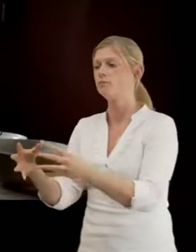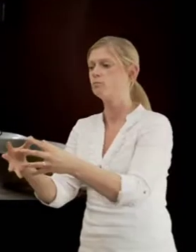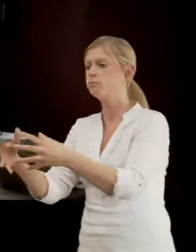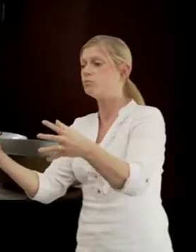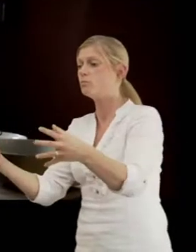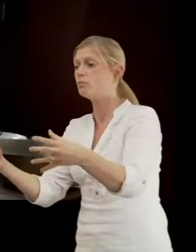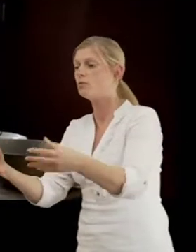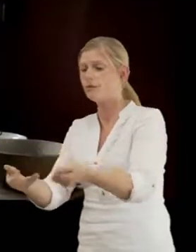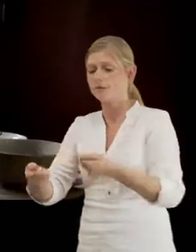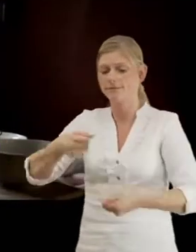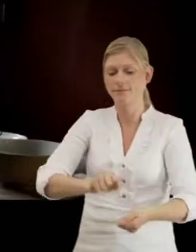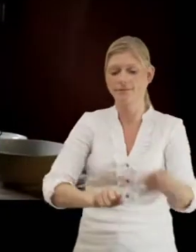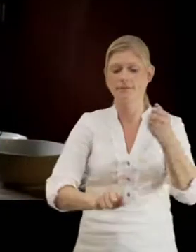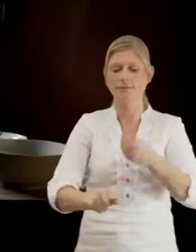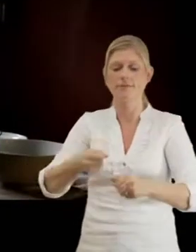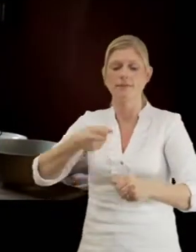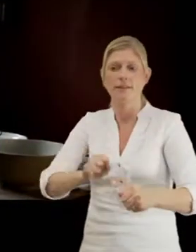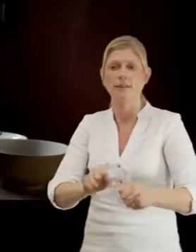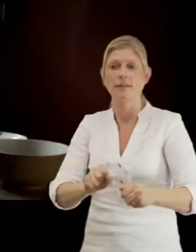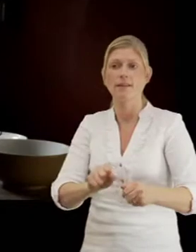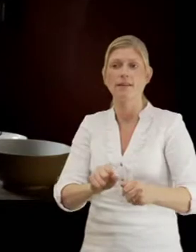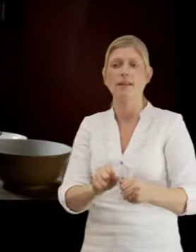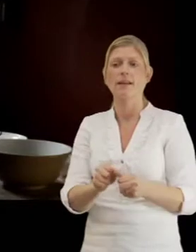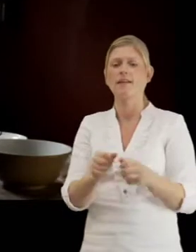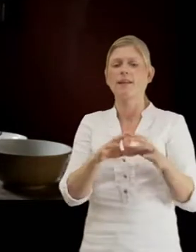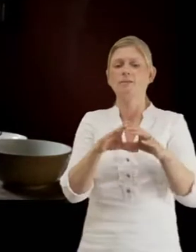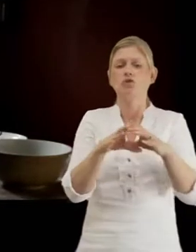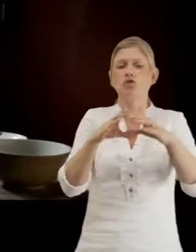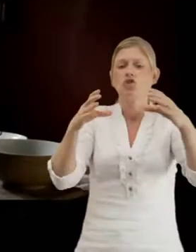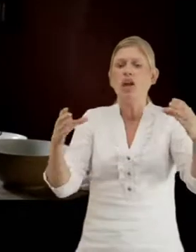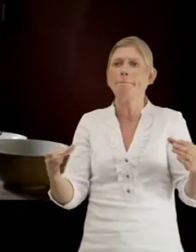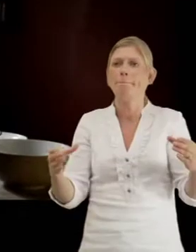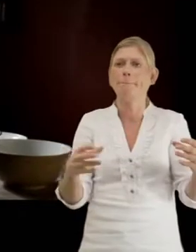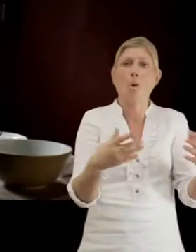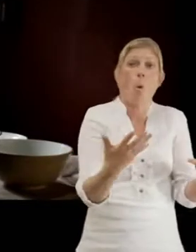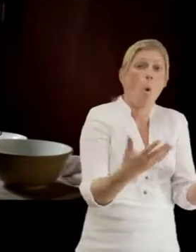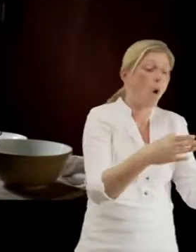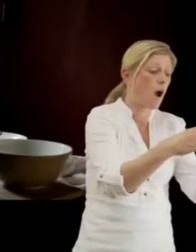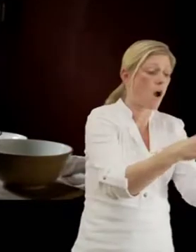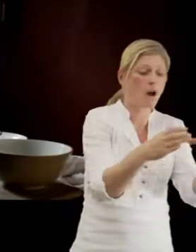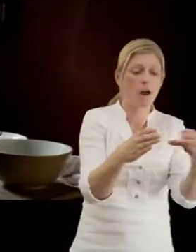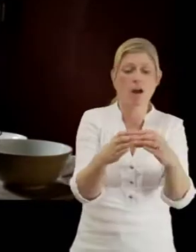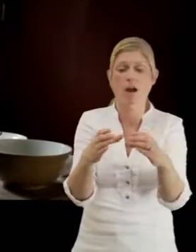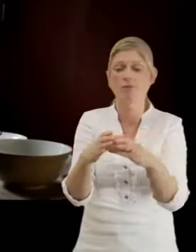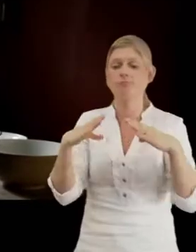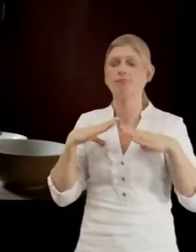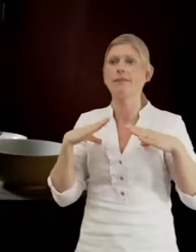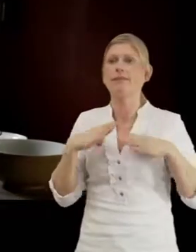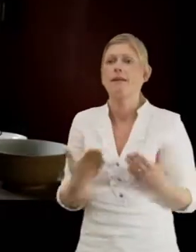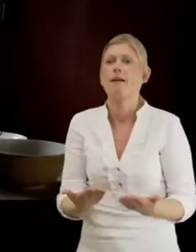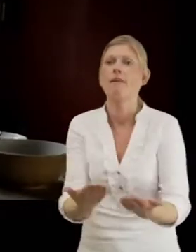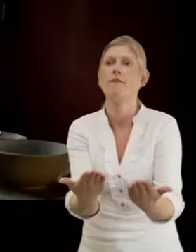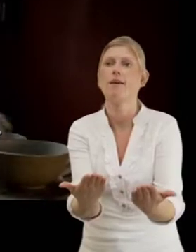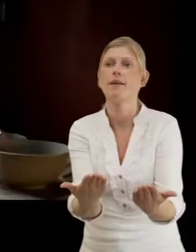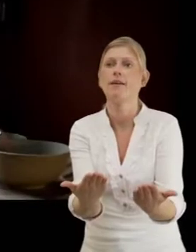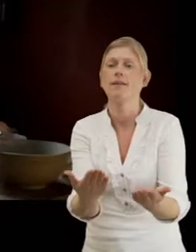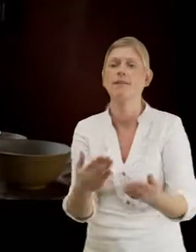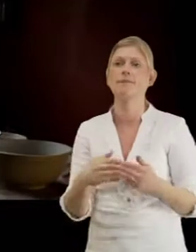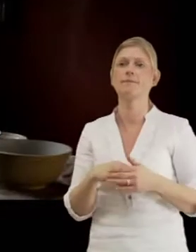left to rise, kneaded again, and finally shaped into a loaf or rolls to be baked in an oven.